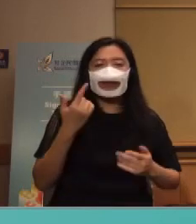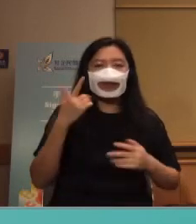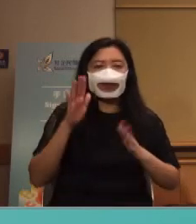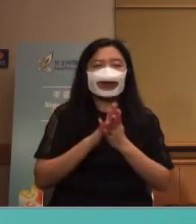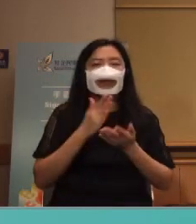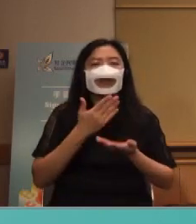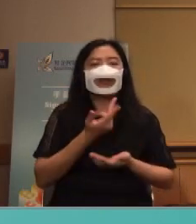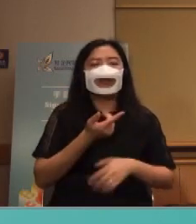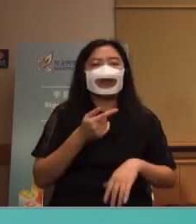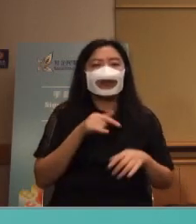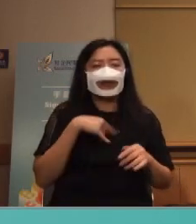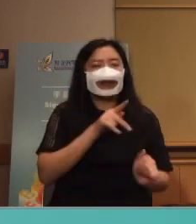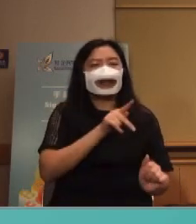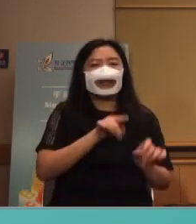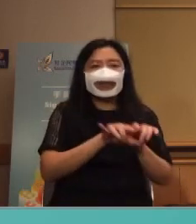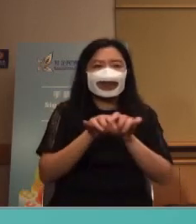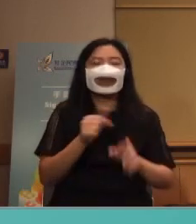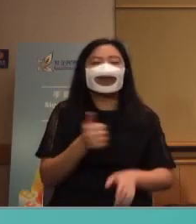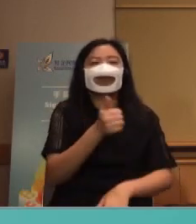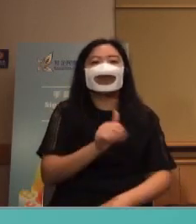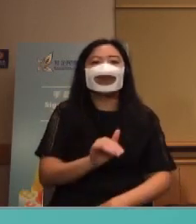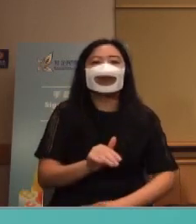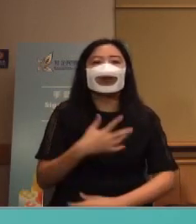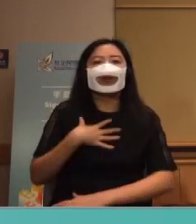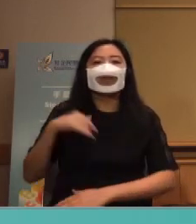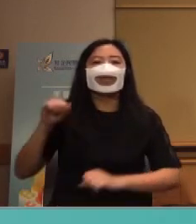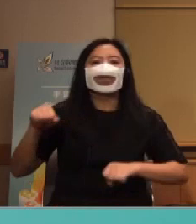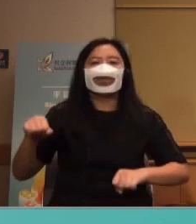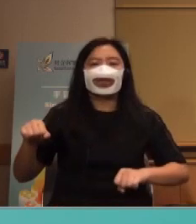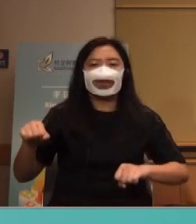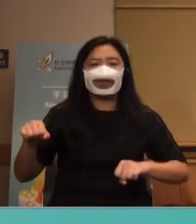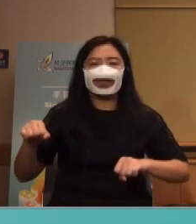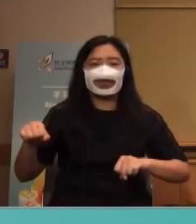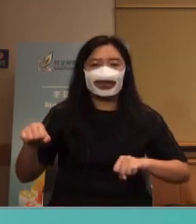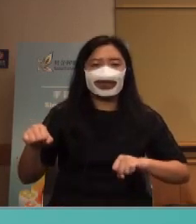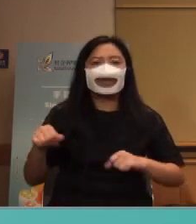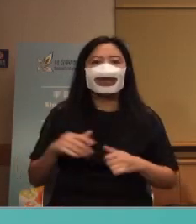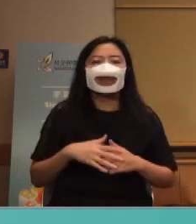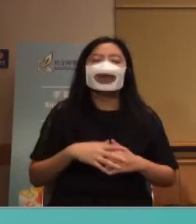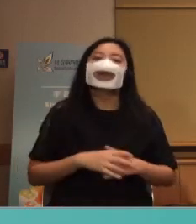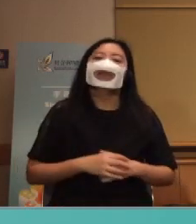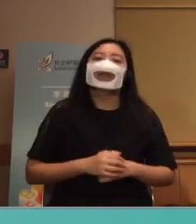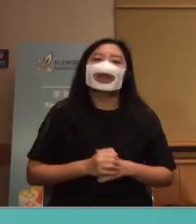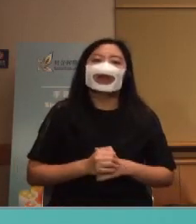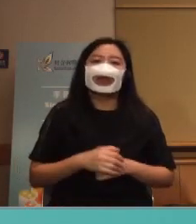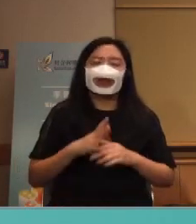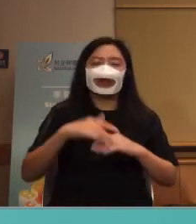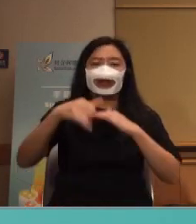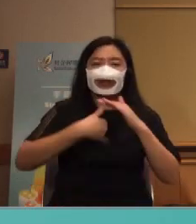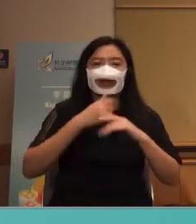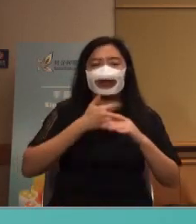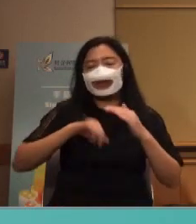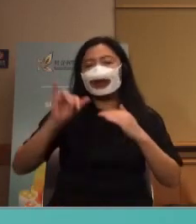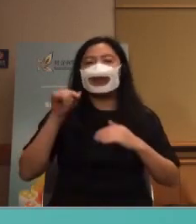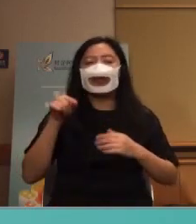I would agree with that. Definitely the interface between on-ramp, off-ramp. Very true. Kelvin? Yeah, 100% agree